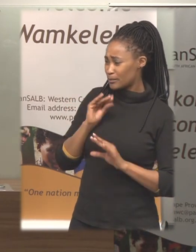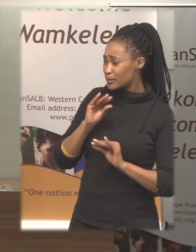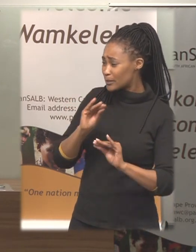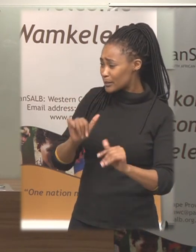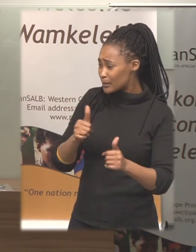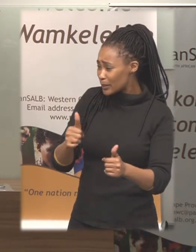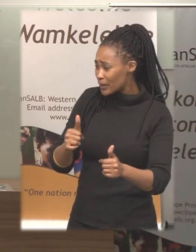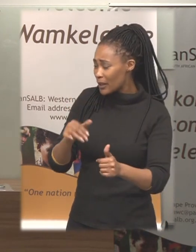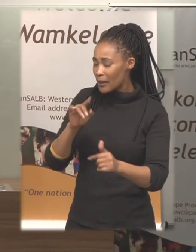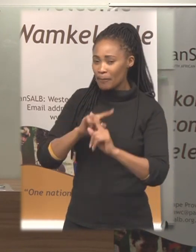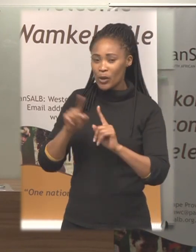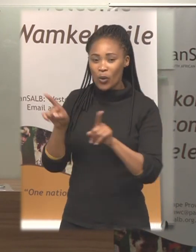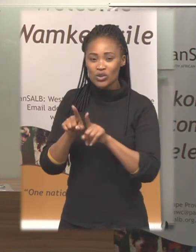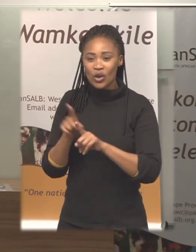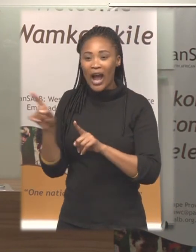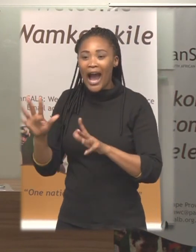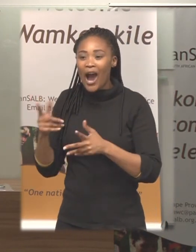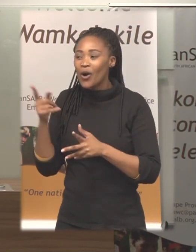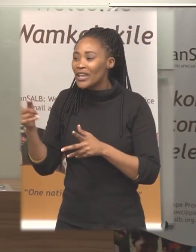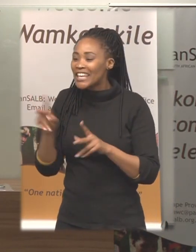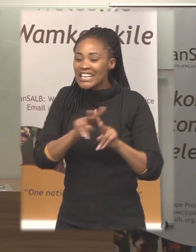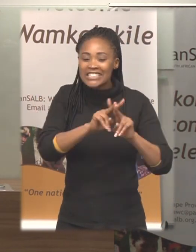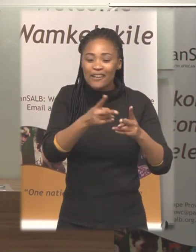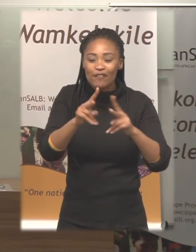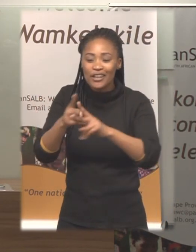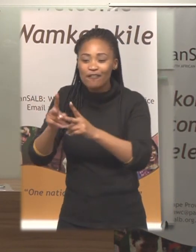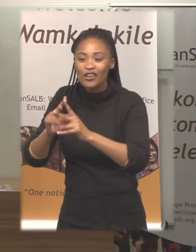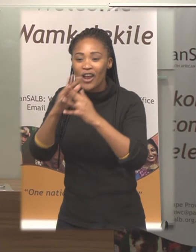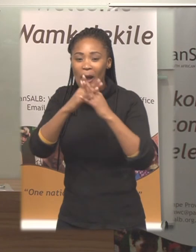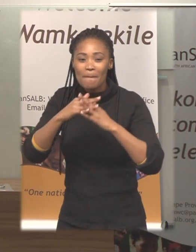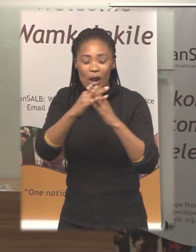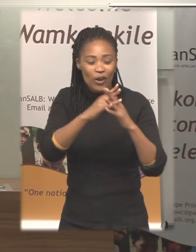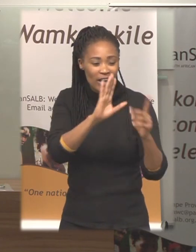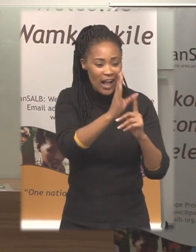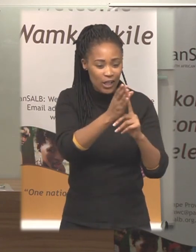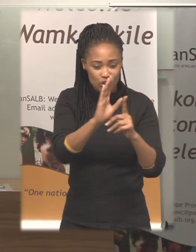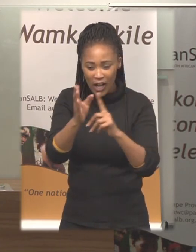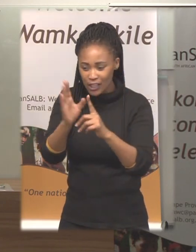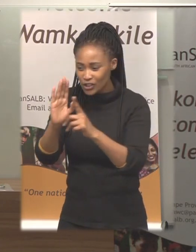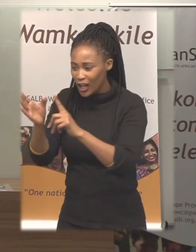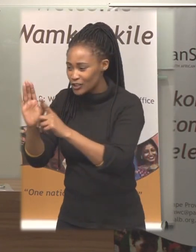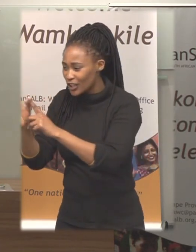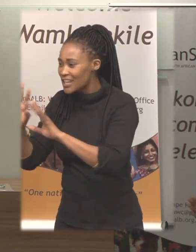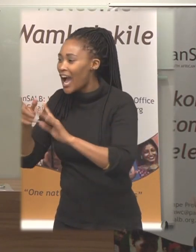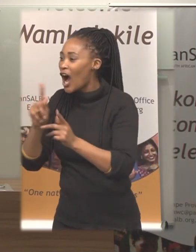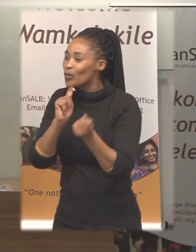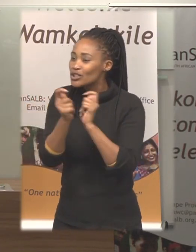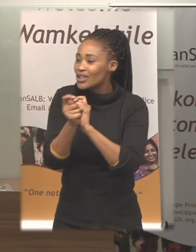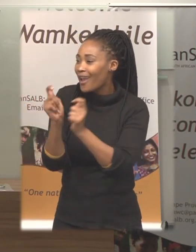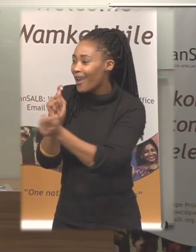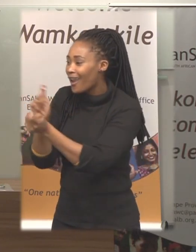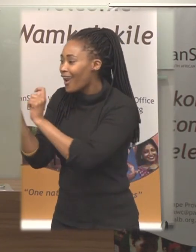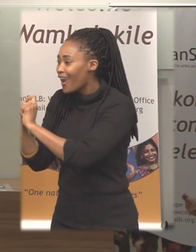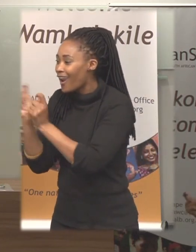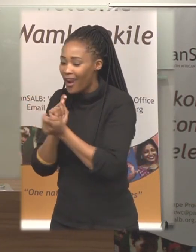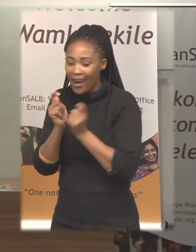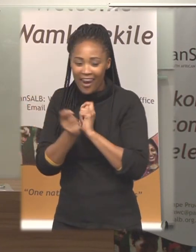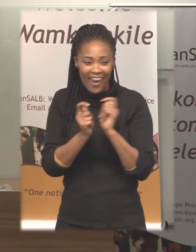varieties of African American English, the mainstream United States English, and also some Spanish, to